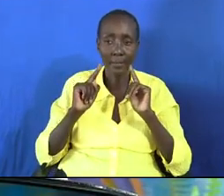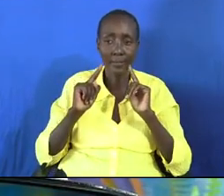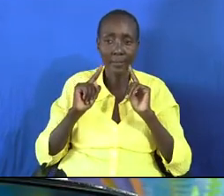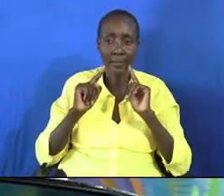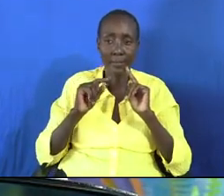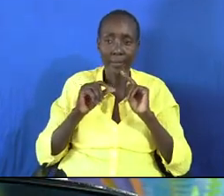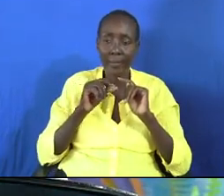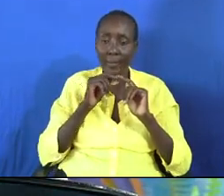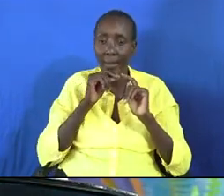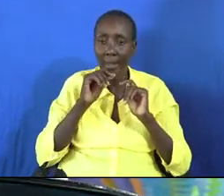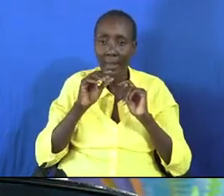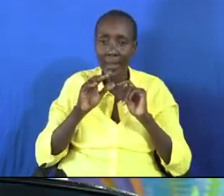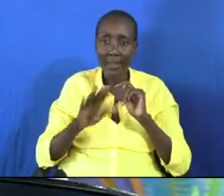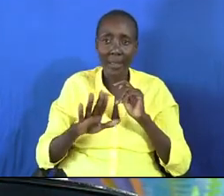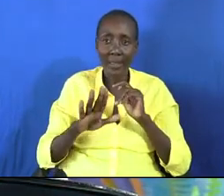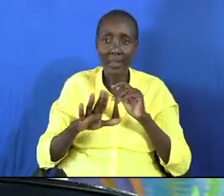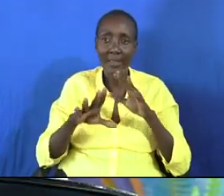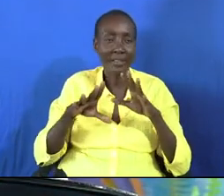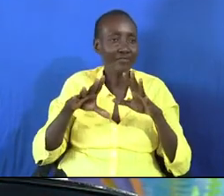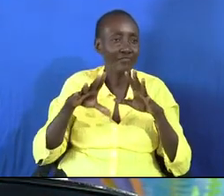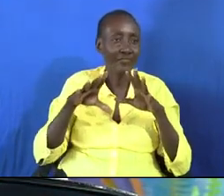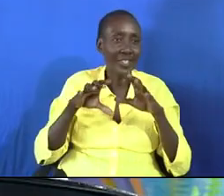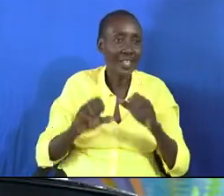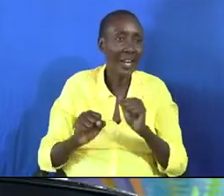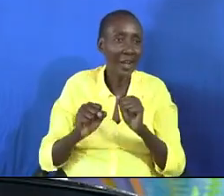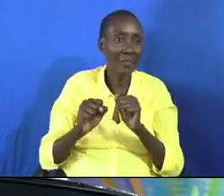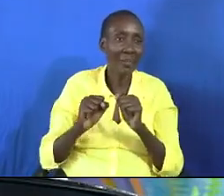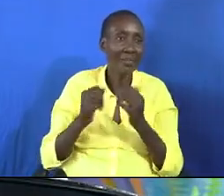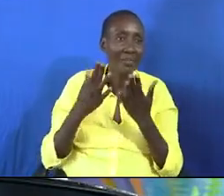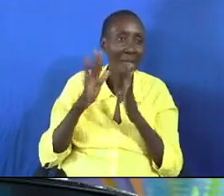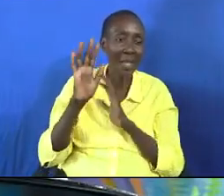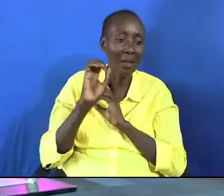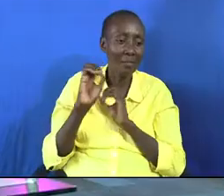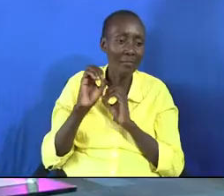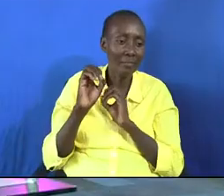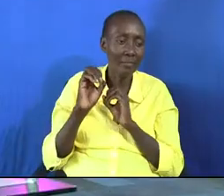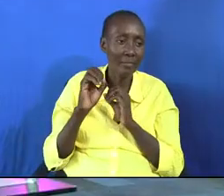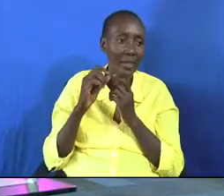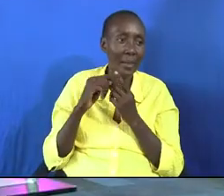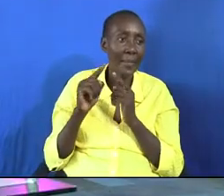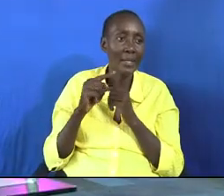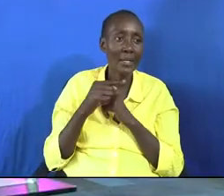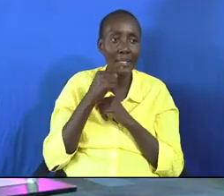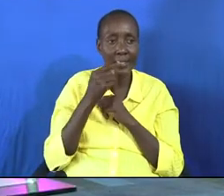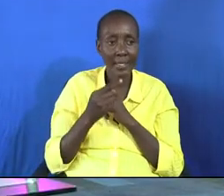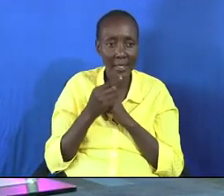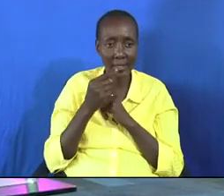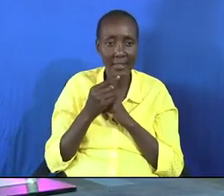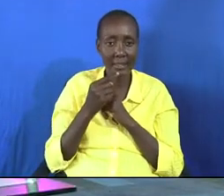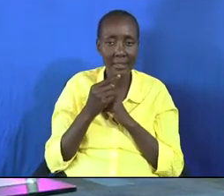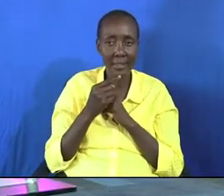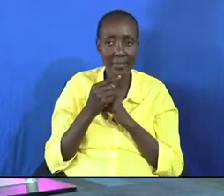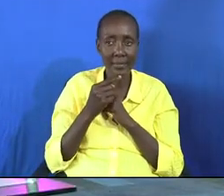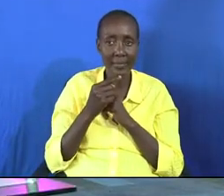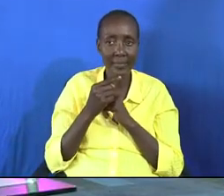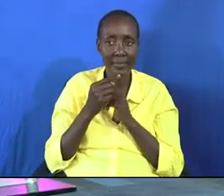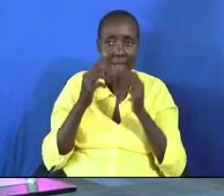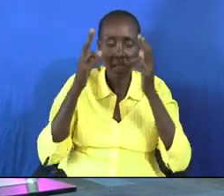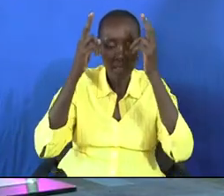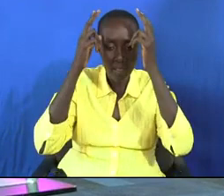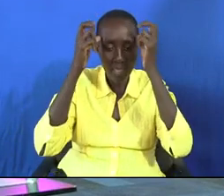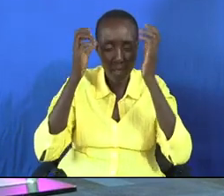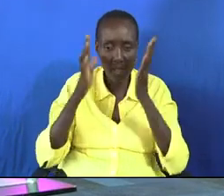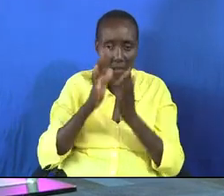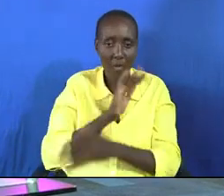he has no claim on me. The Amplified says, he has no